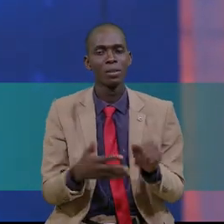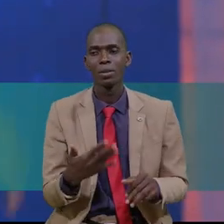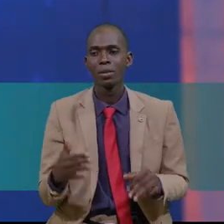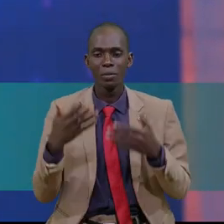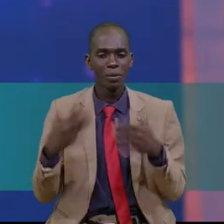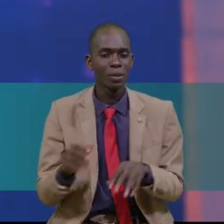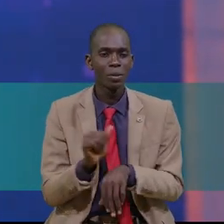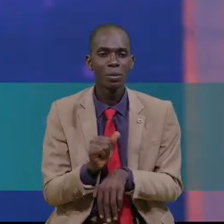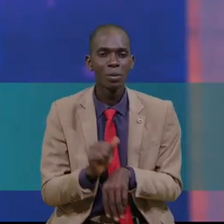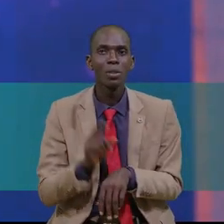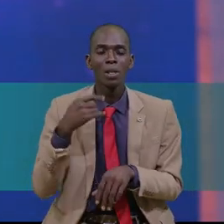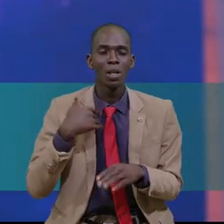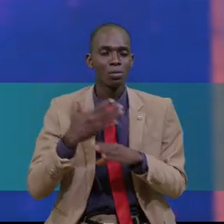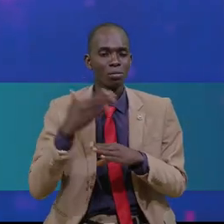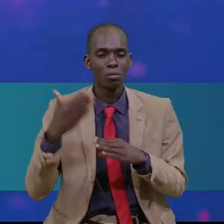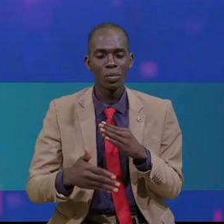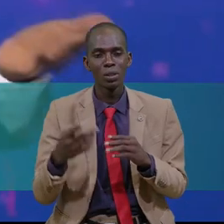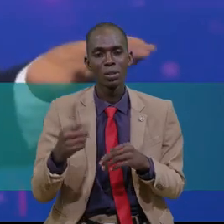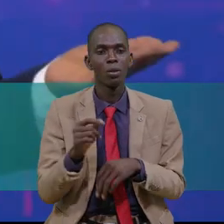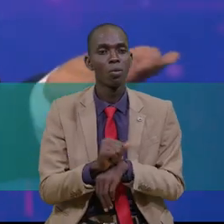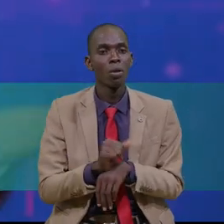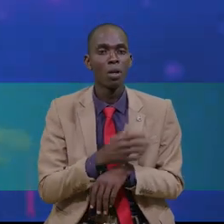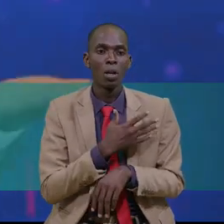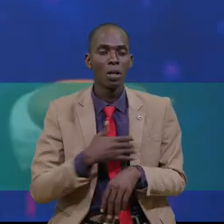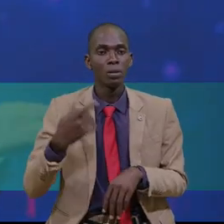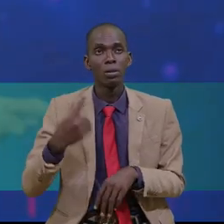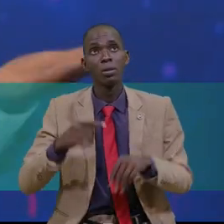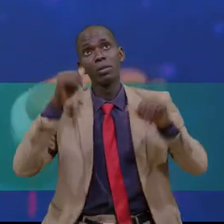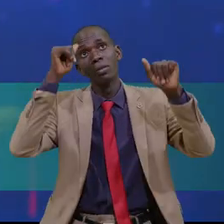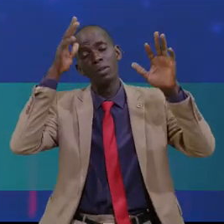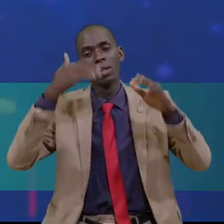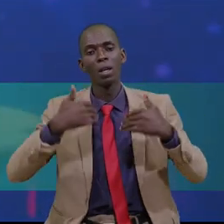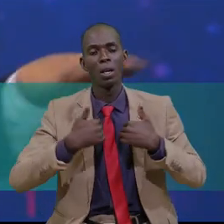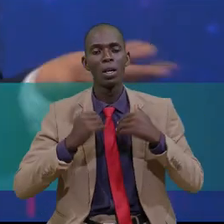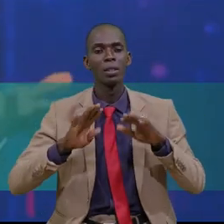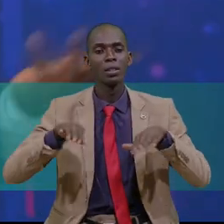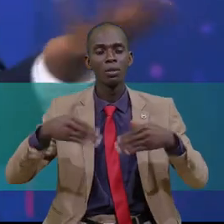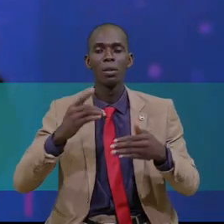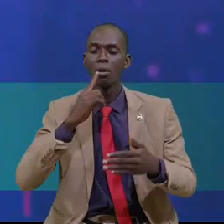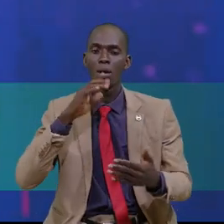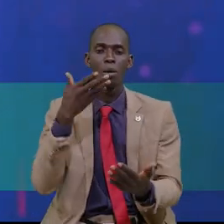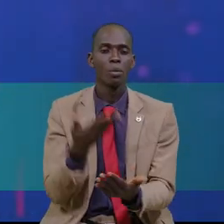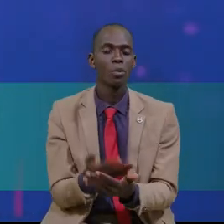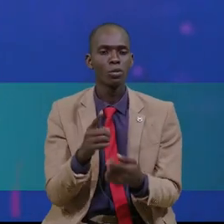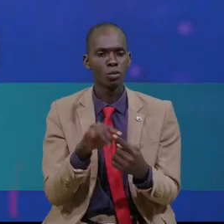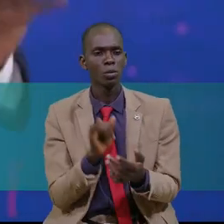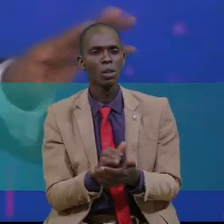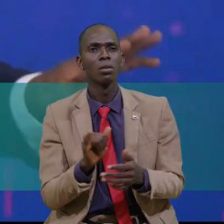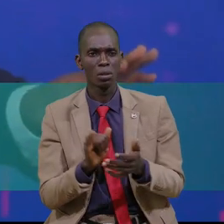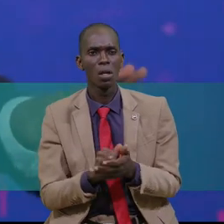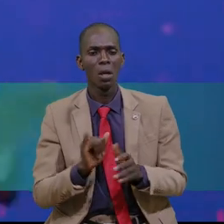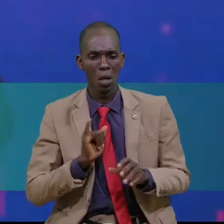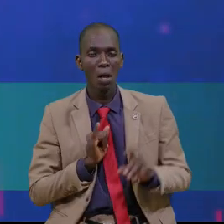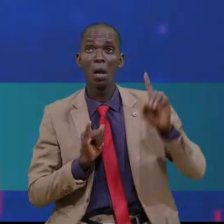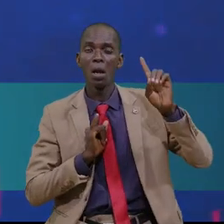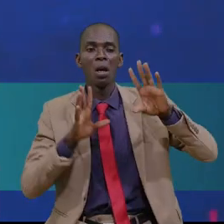It's accomplished the work. And the Father has given attestation to that, that I accept that. You don't have to